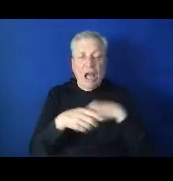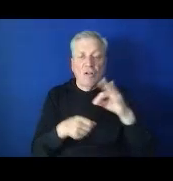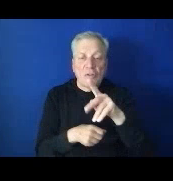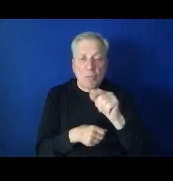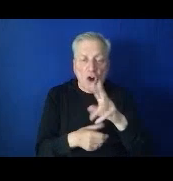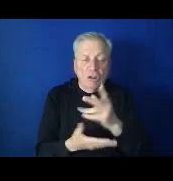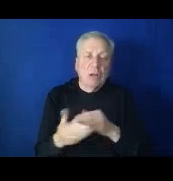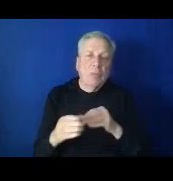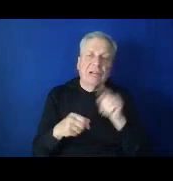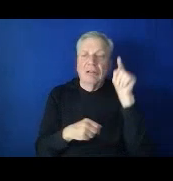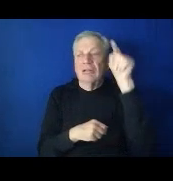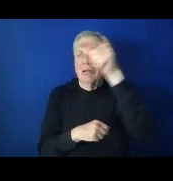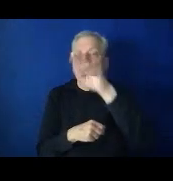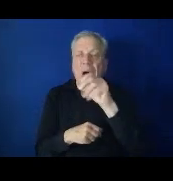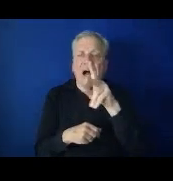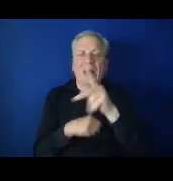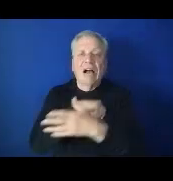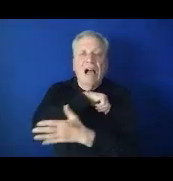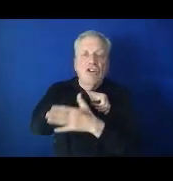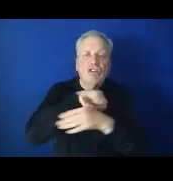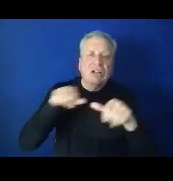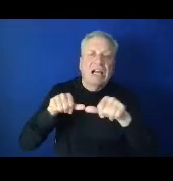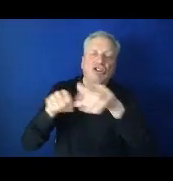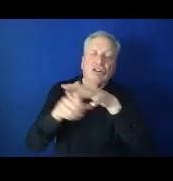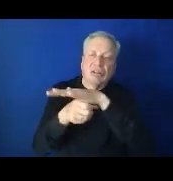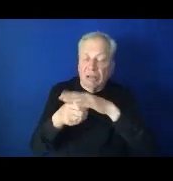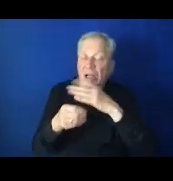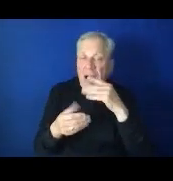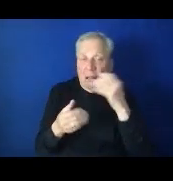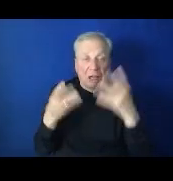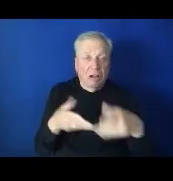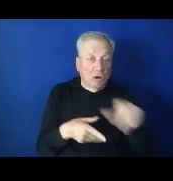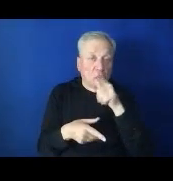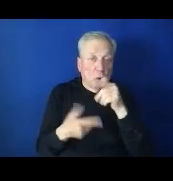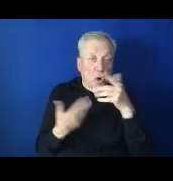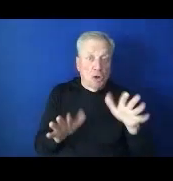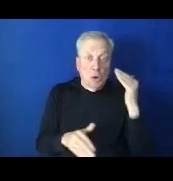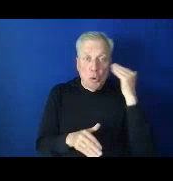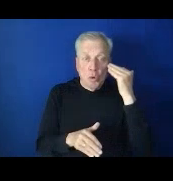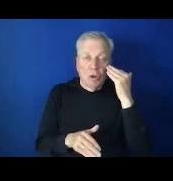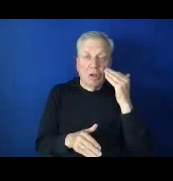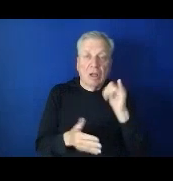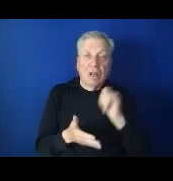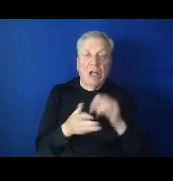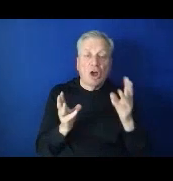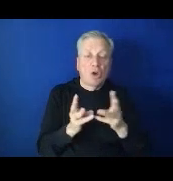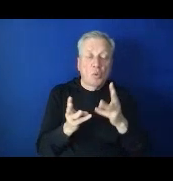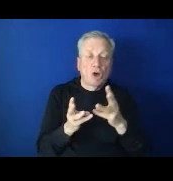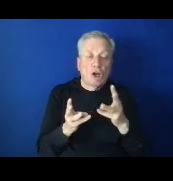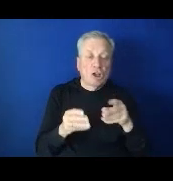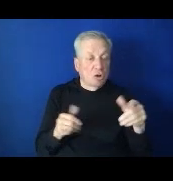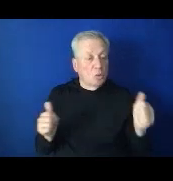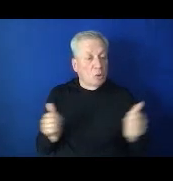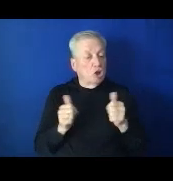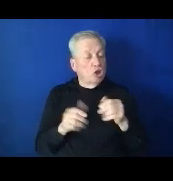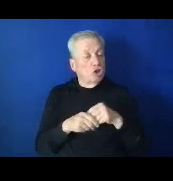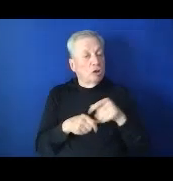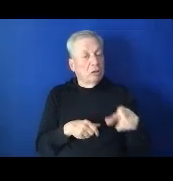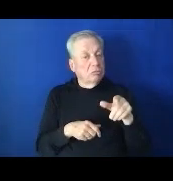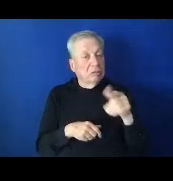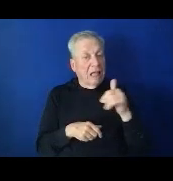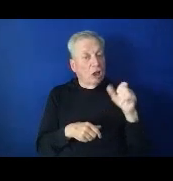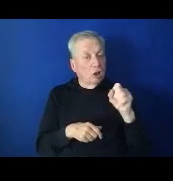back country. As many of you, as all of you know, winters in Yellowstone can be pretty severe. So